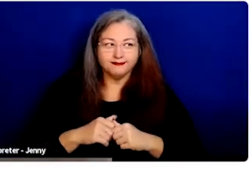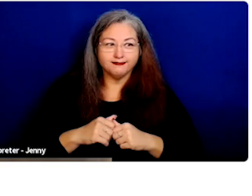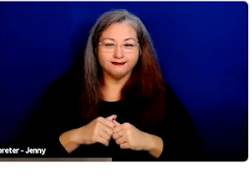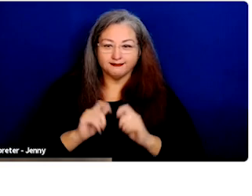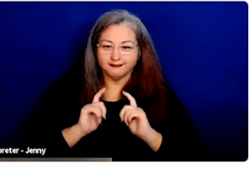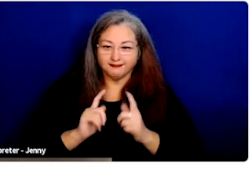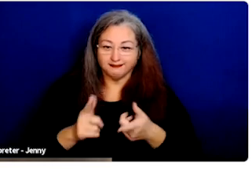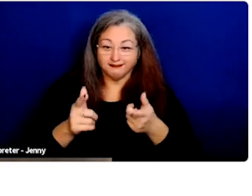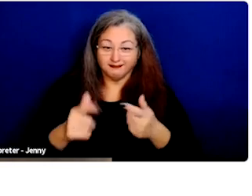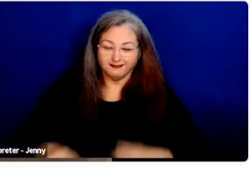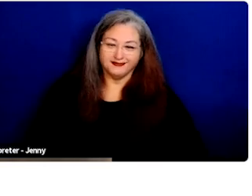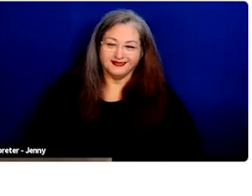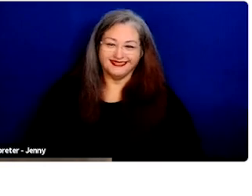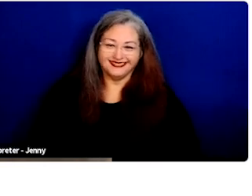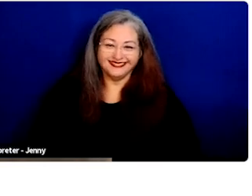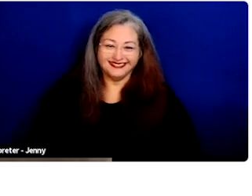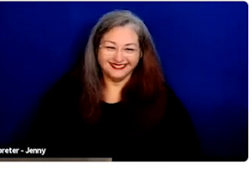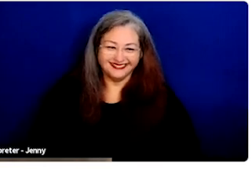So